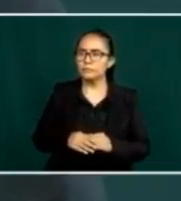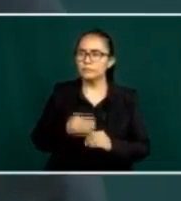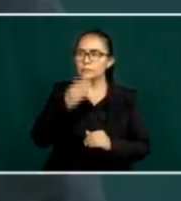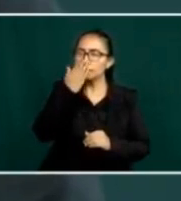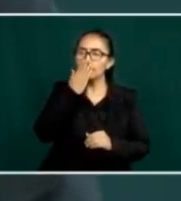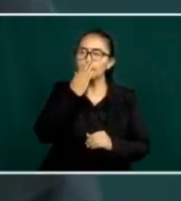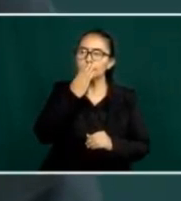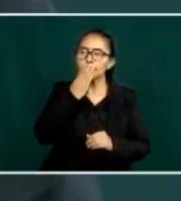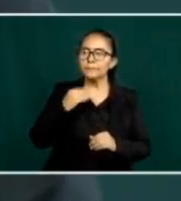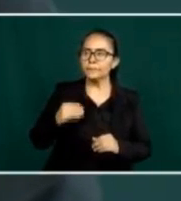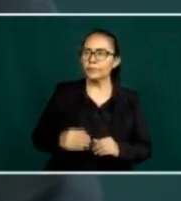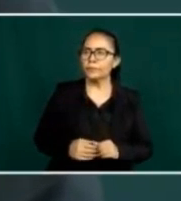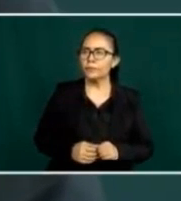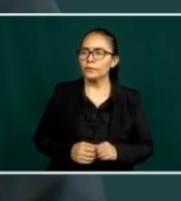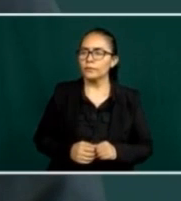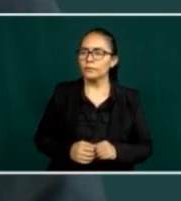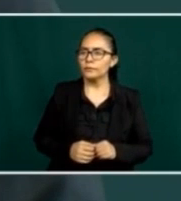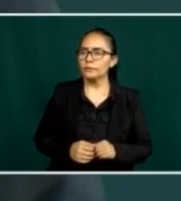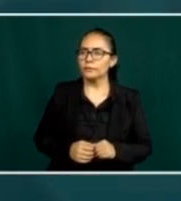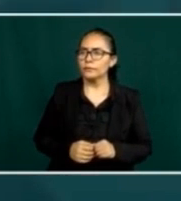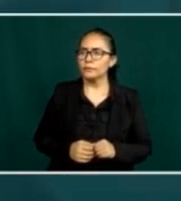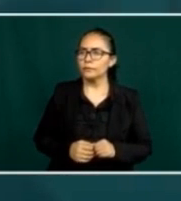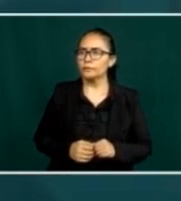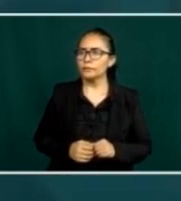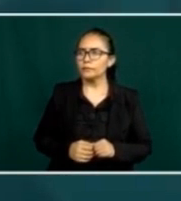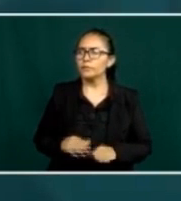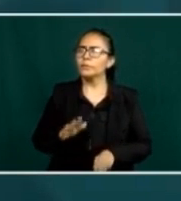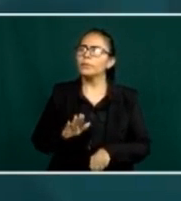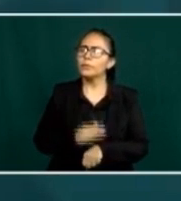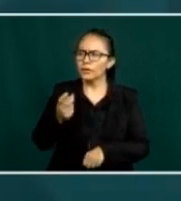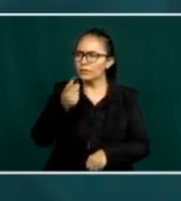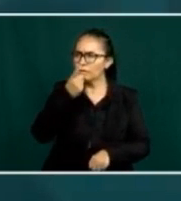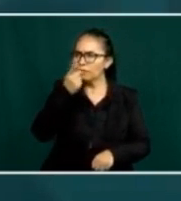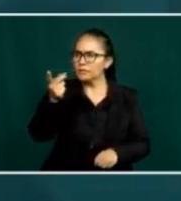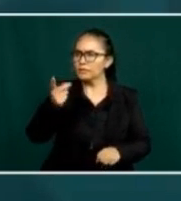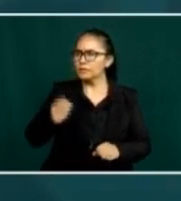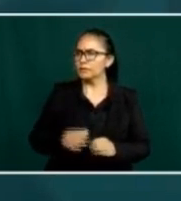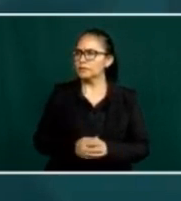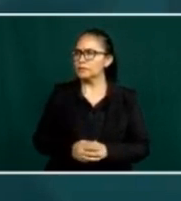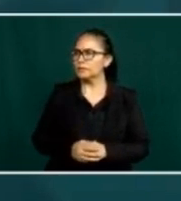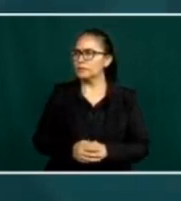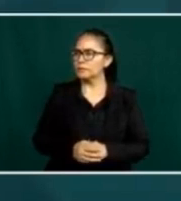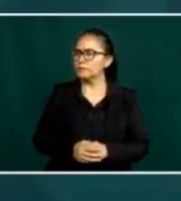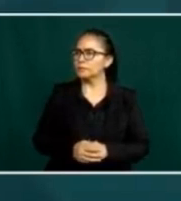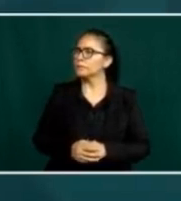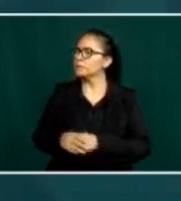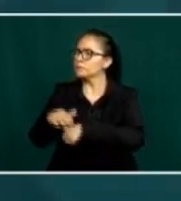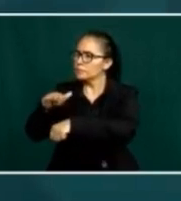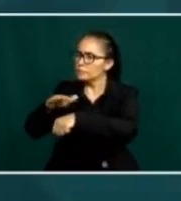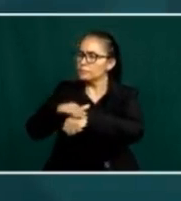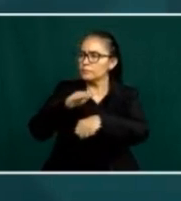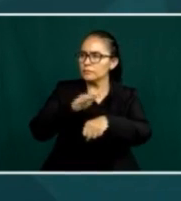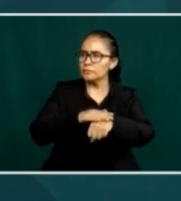as compared to the dollar in this amount of time? Why do they not mention